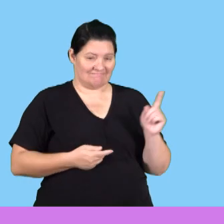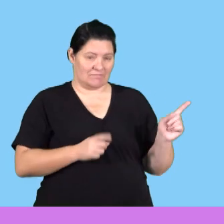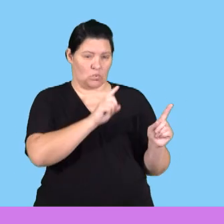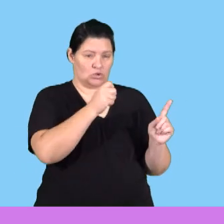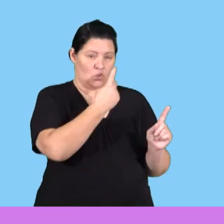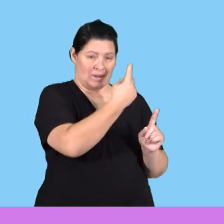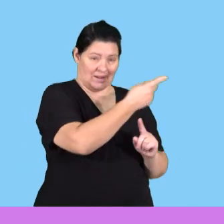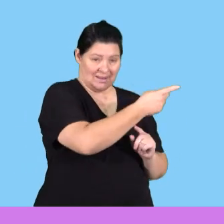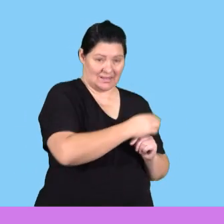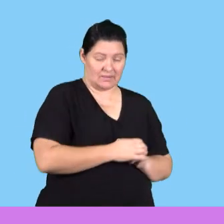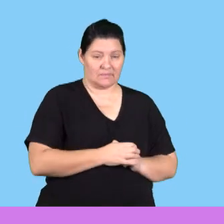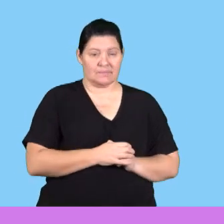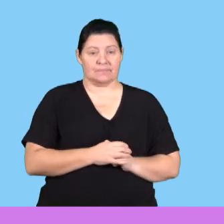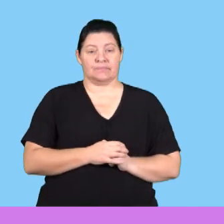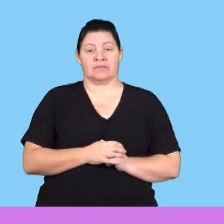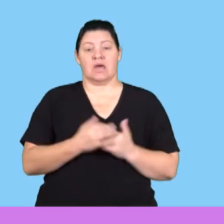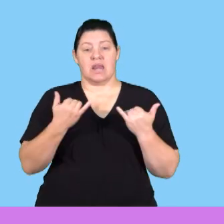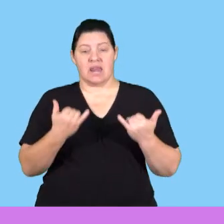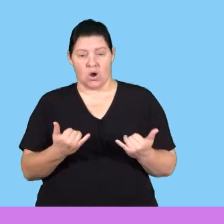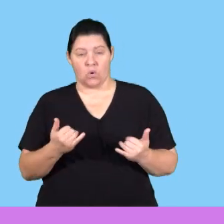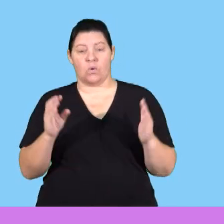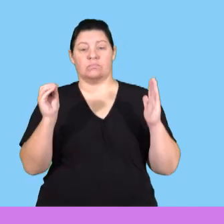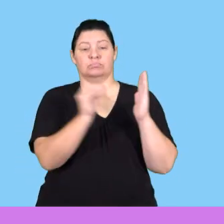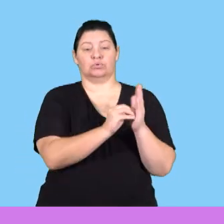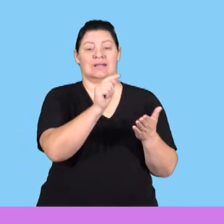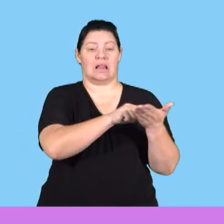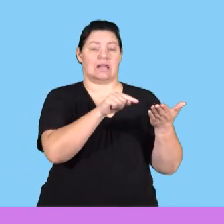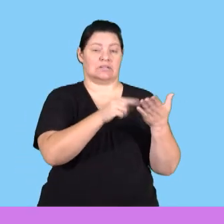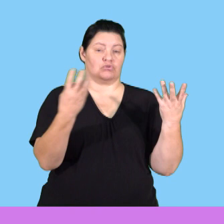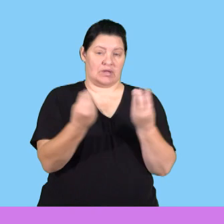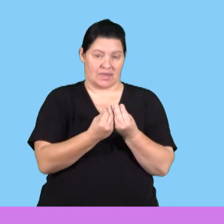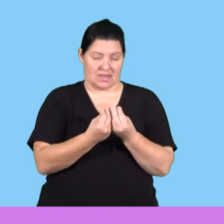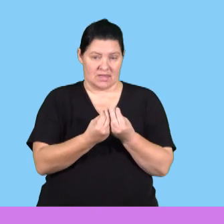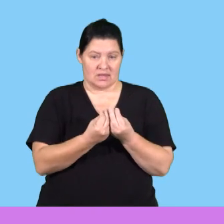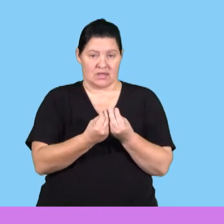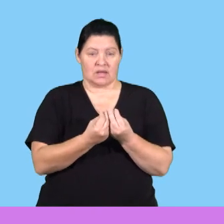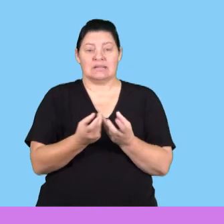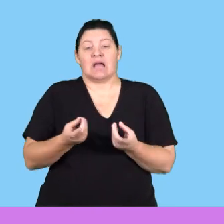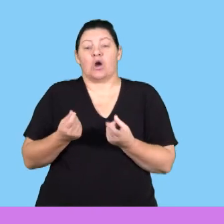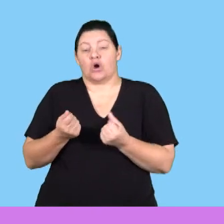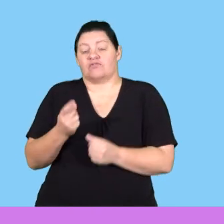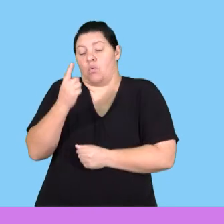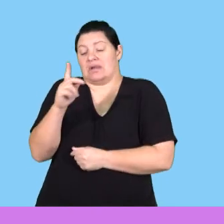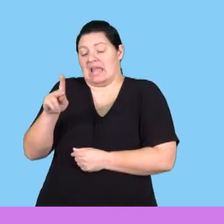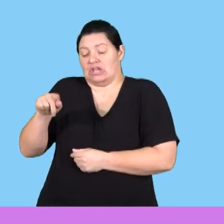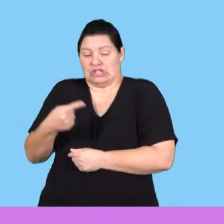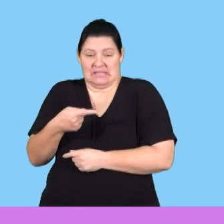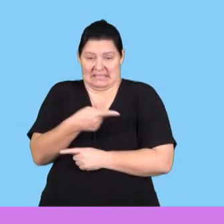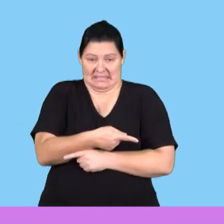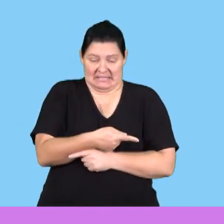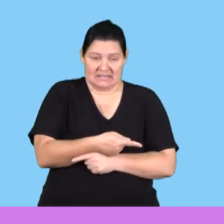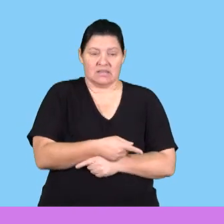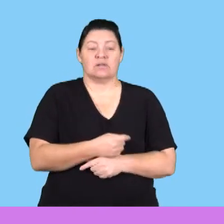part of your question. So now let us press the calculator together and get the cost per